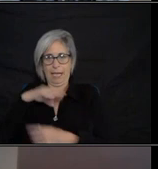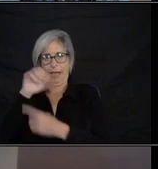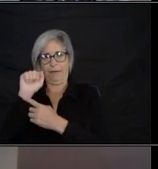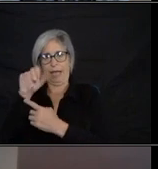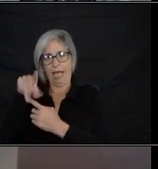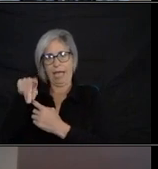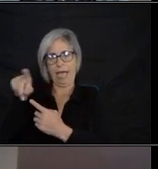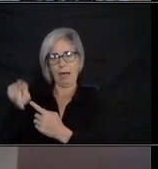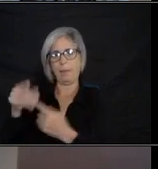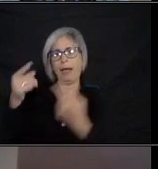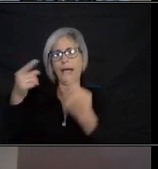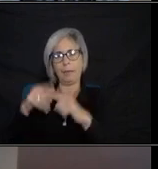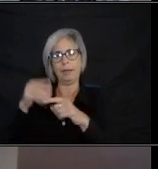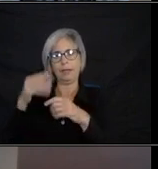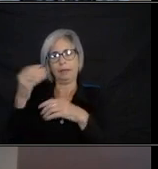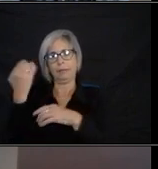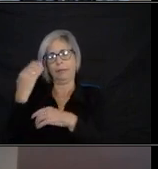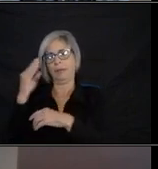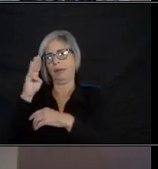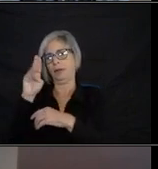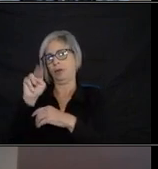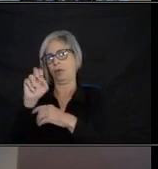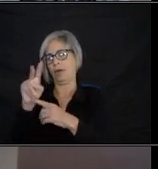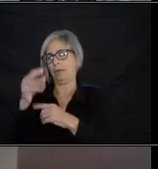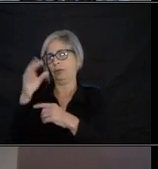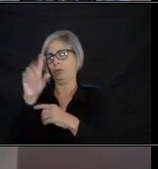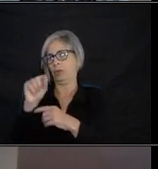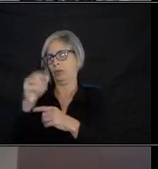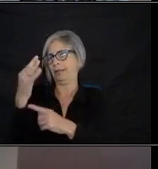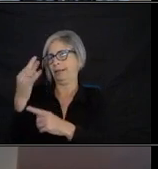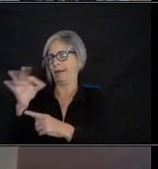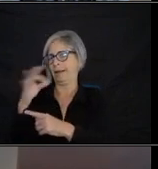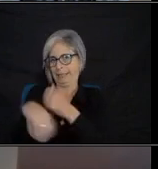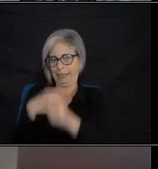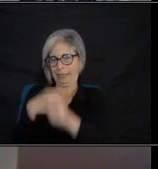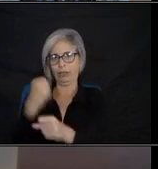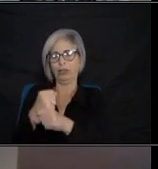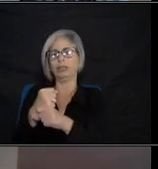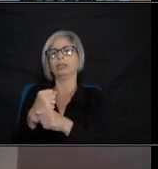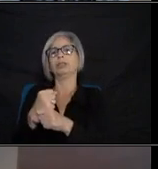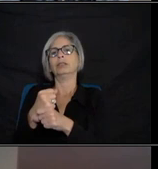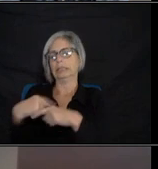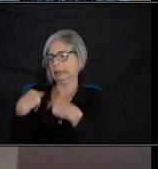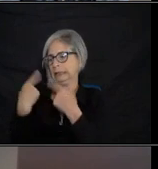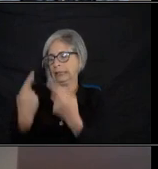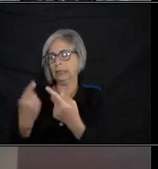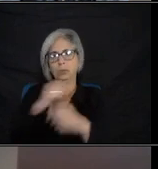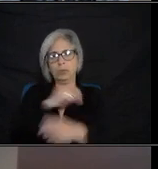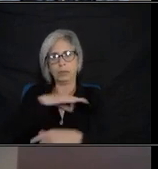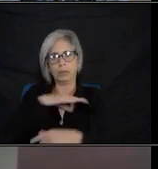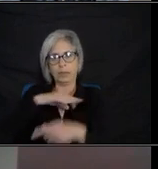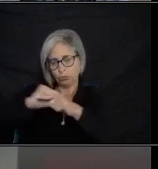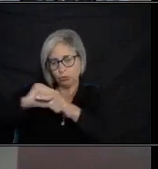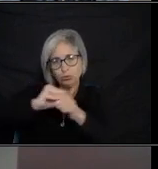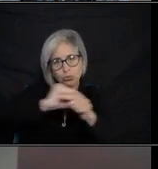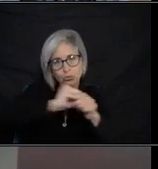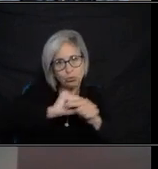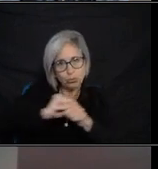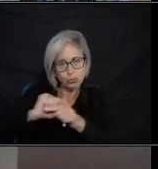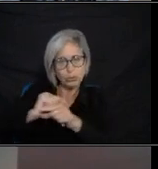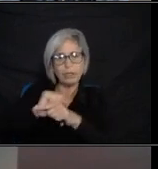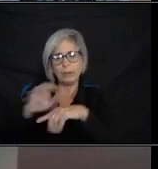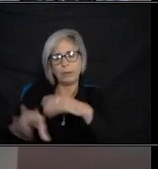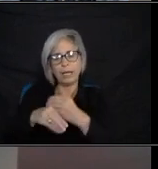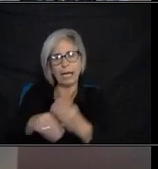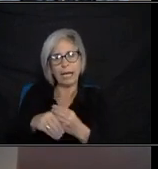Was done back in November of 2019. Since then, we did some staff training. We actually